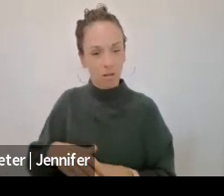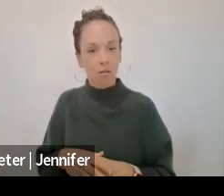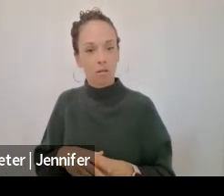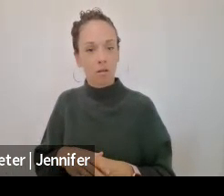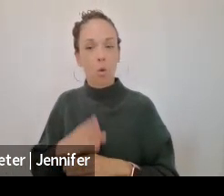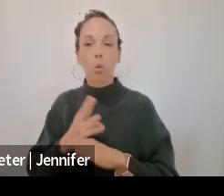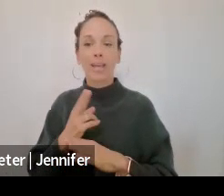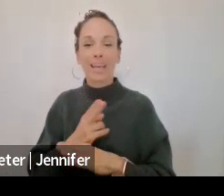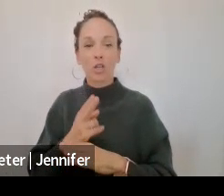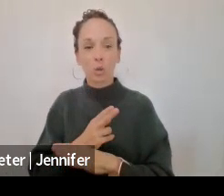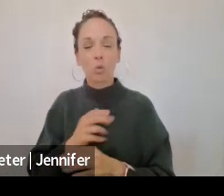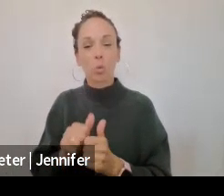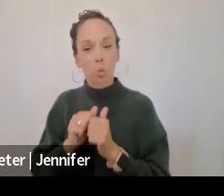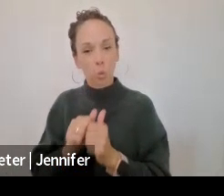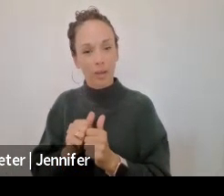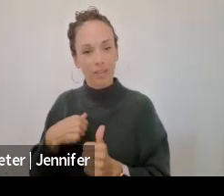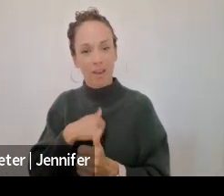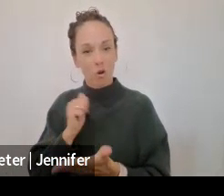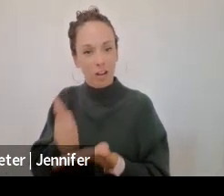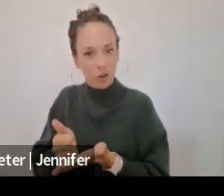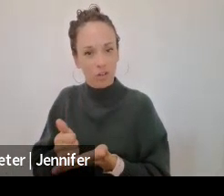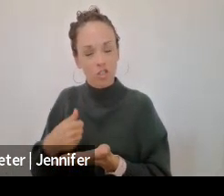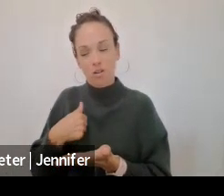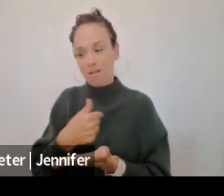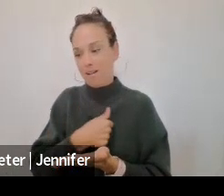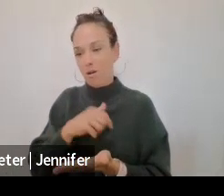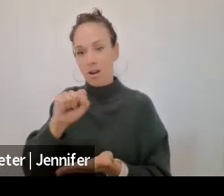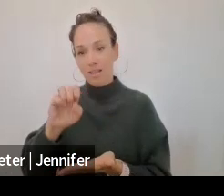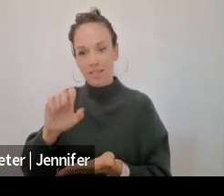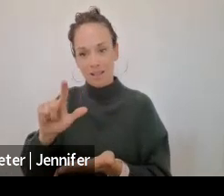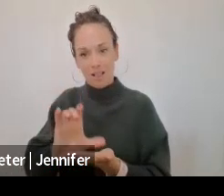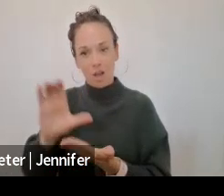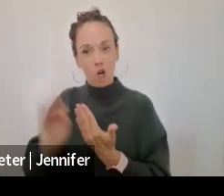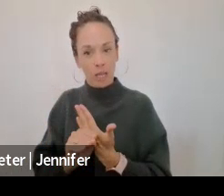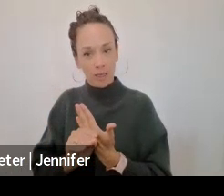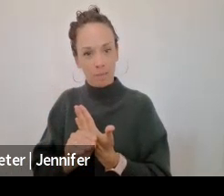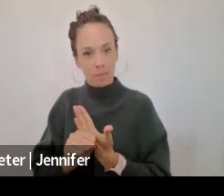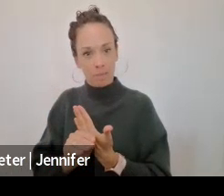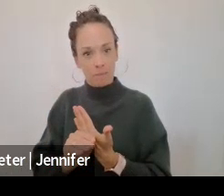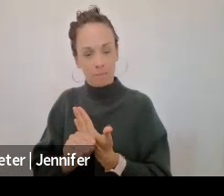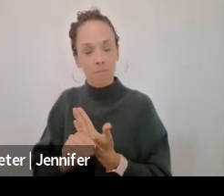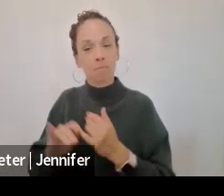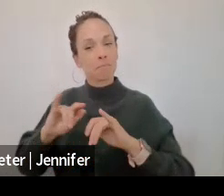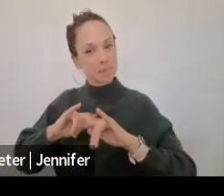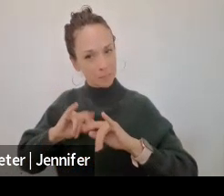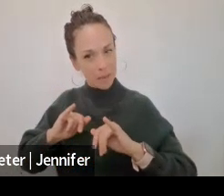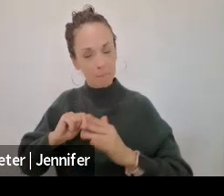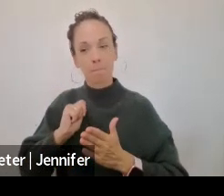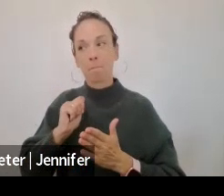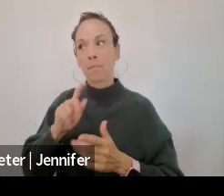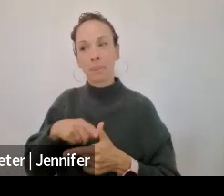concert with our interventions or our social emotional learning curriculum in order to determine if that curriculum